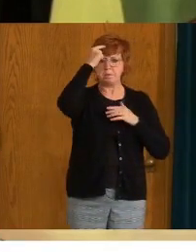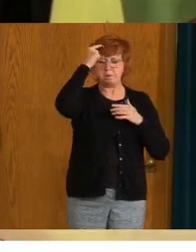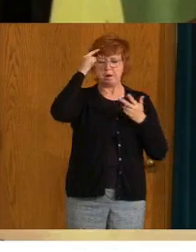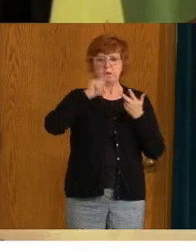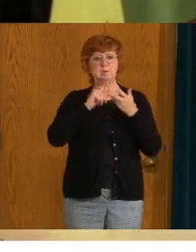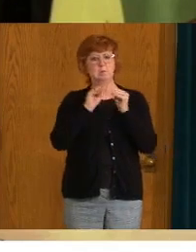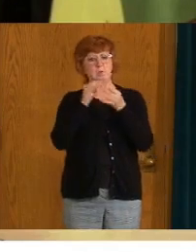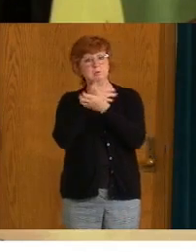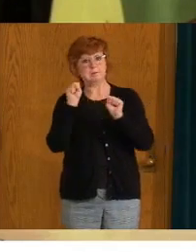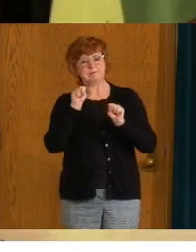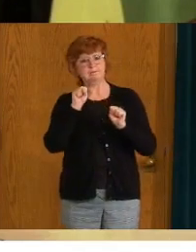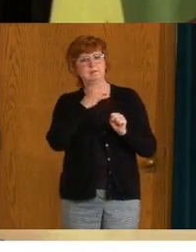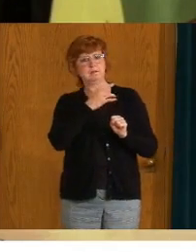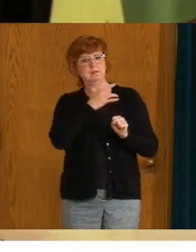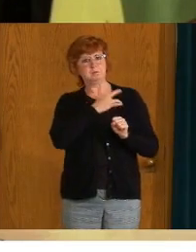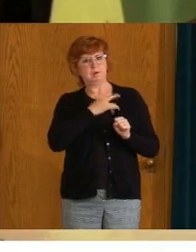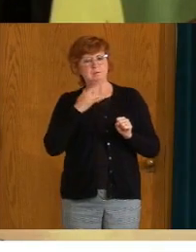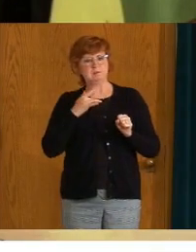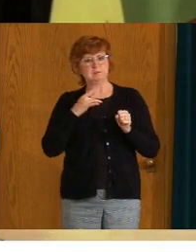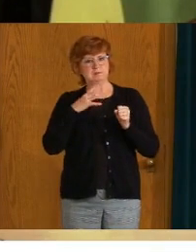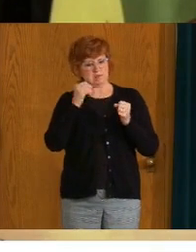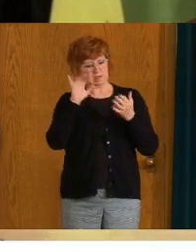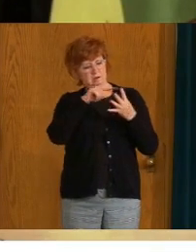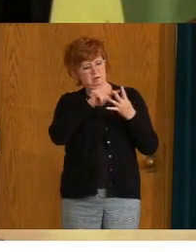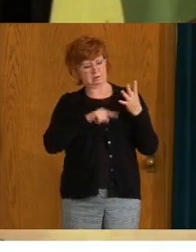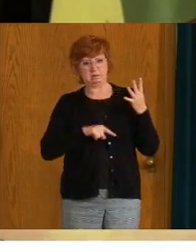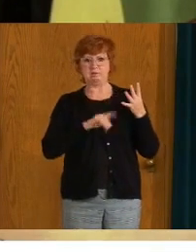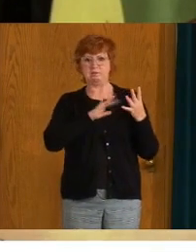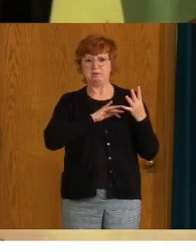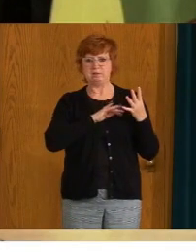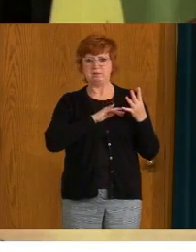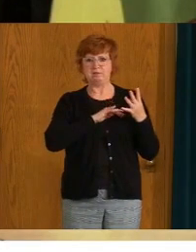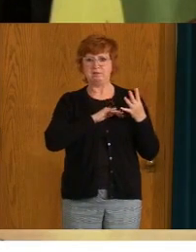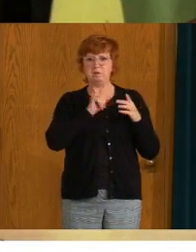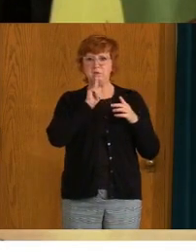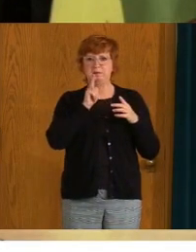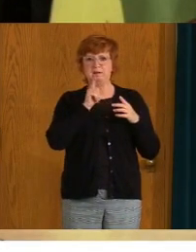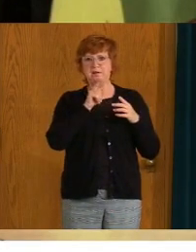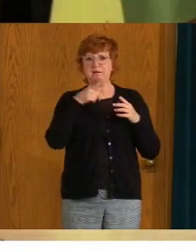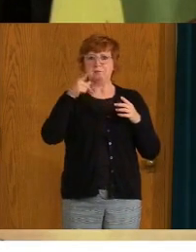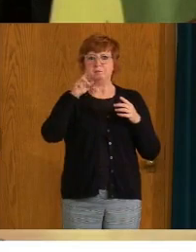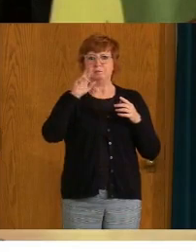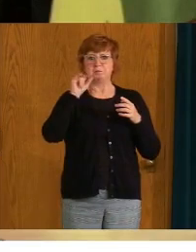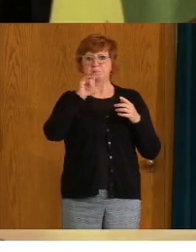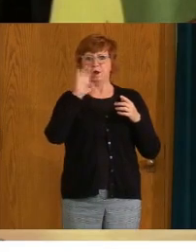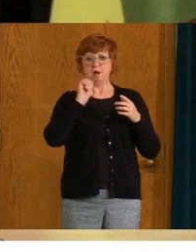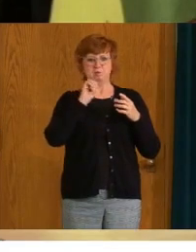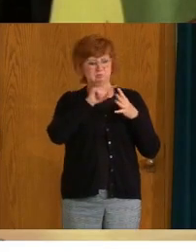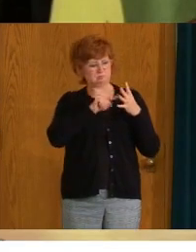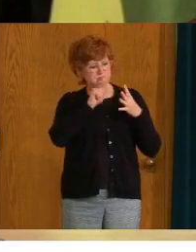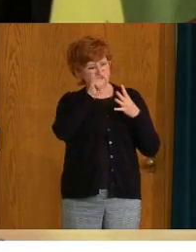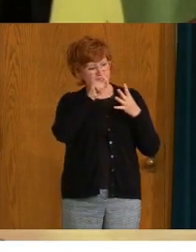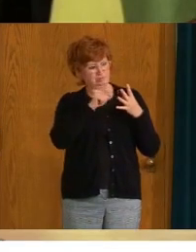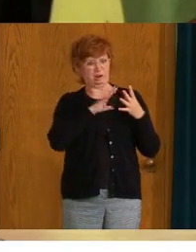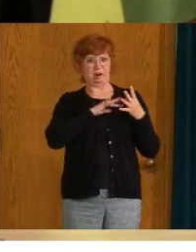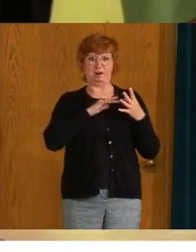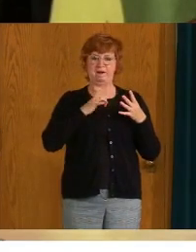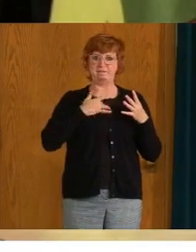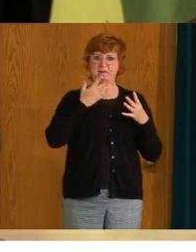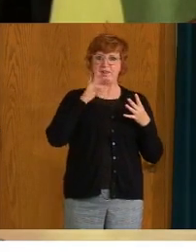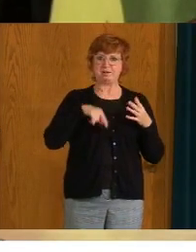things as we once knew them, those are pretty great prizes in my mind. And all we need to do is go out and each of us and